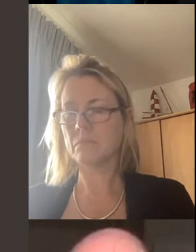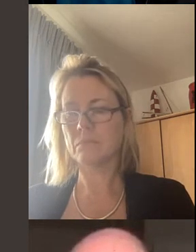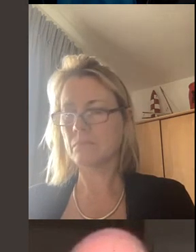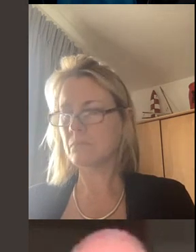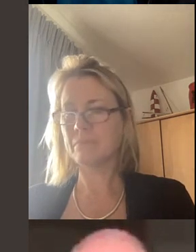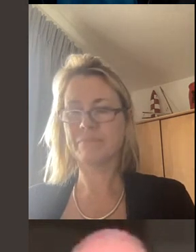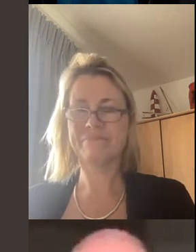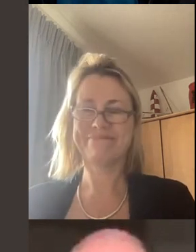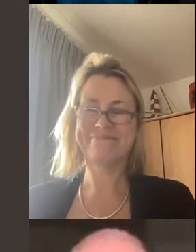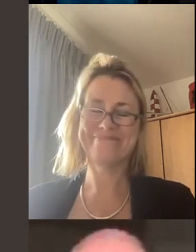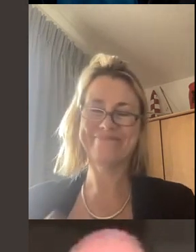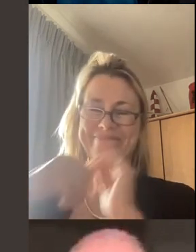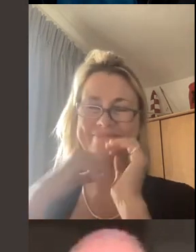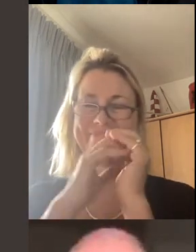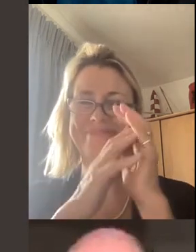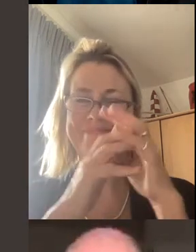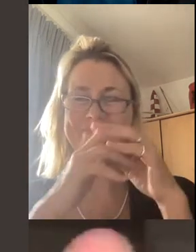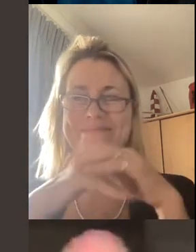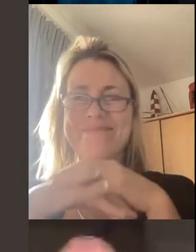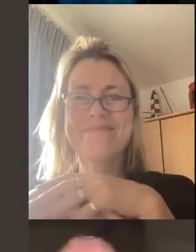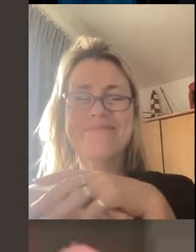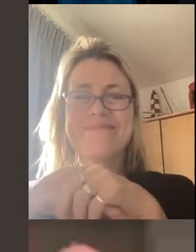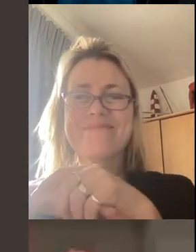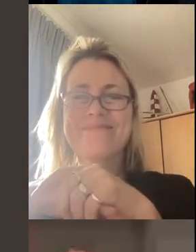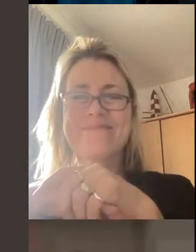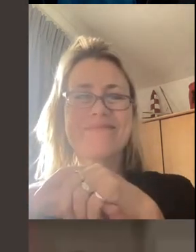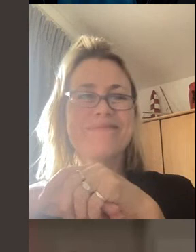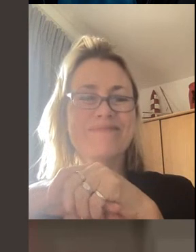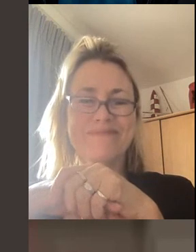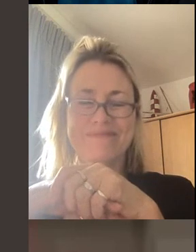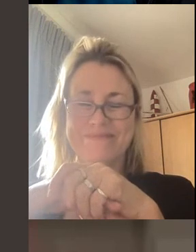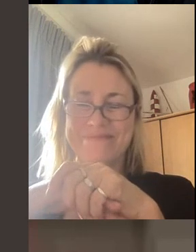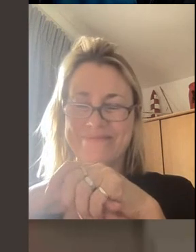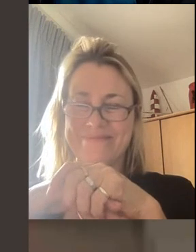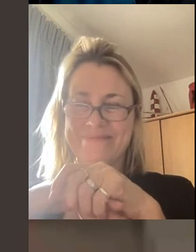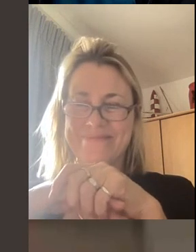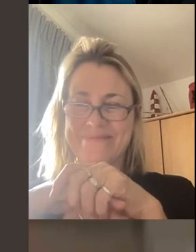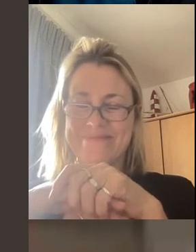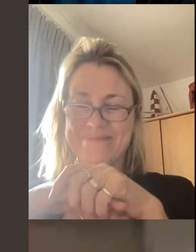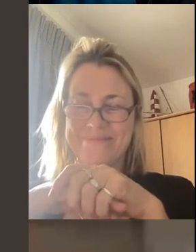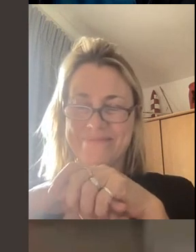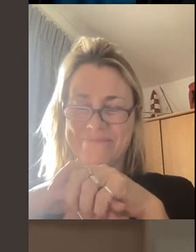again. If anybody has any questions, please give us a shout